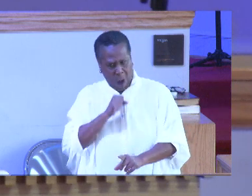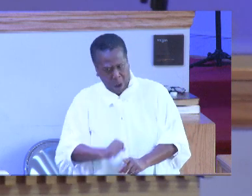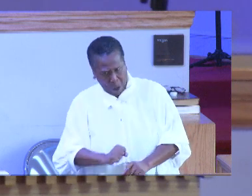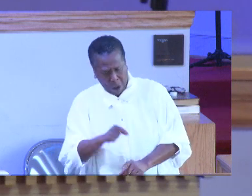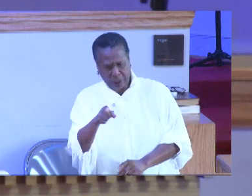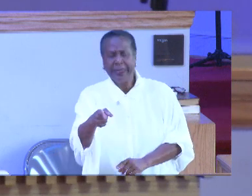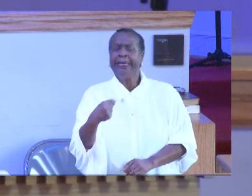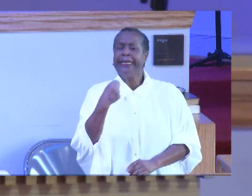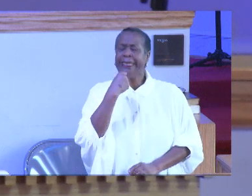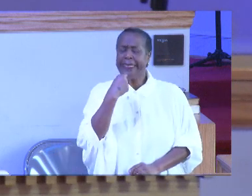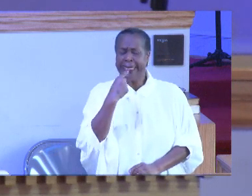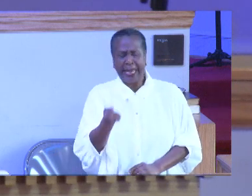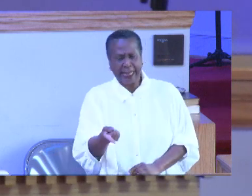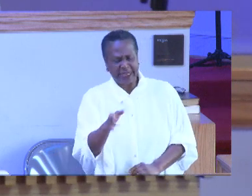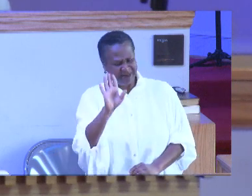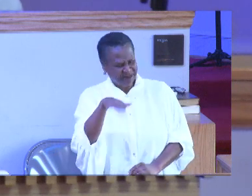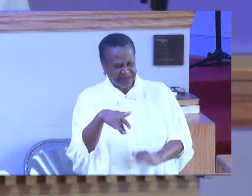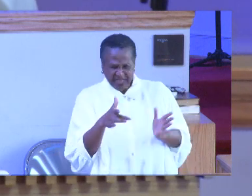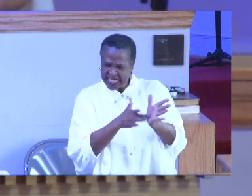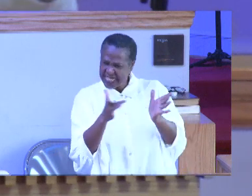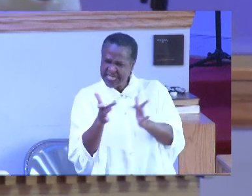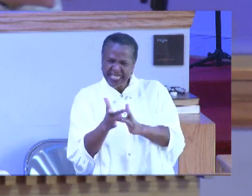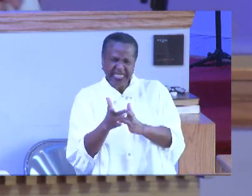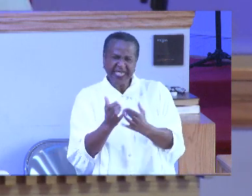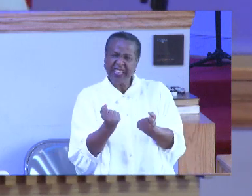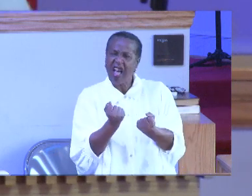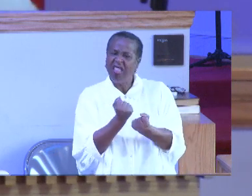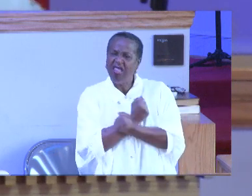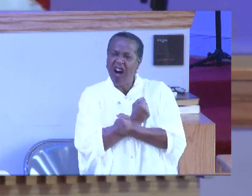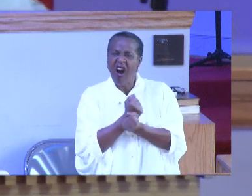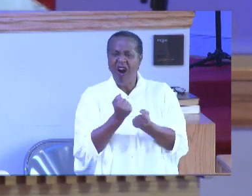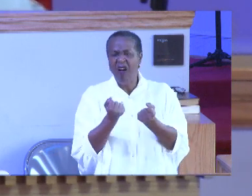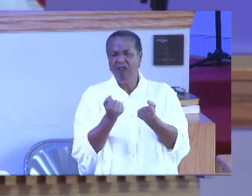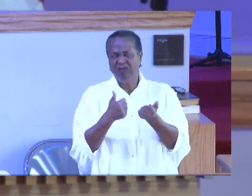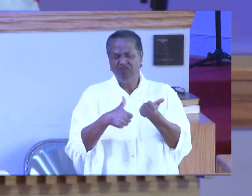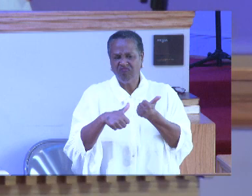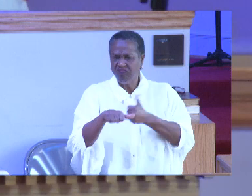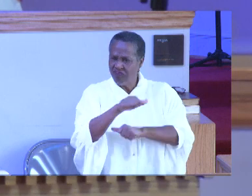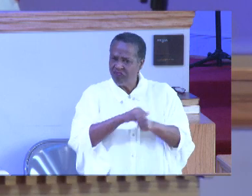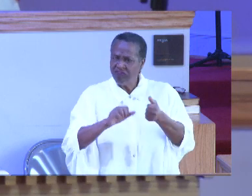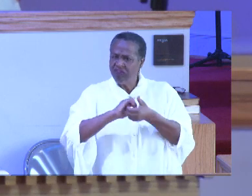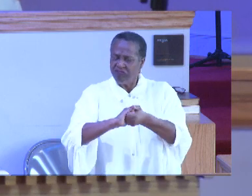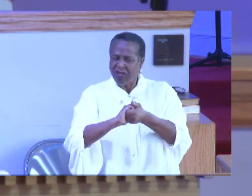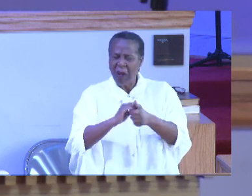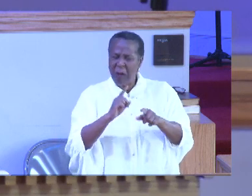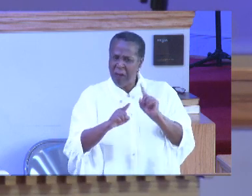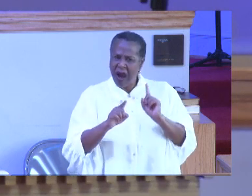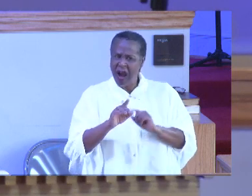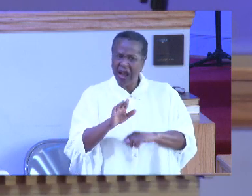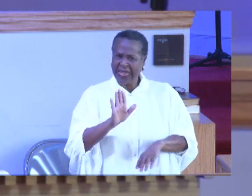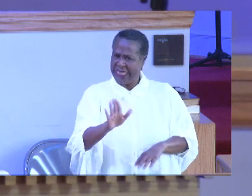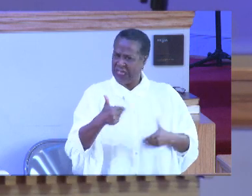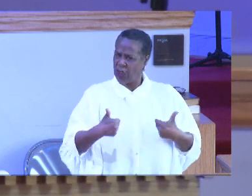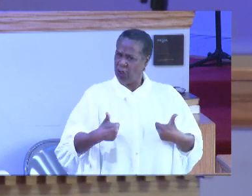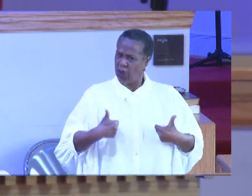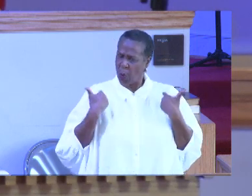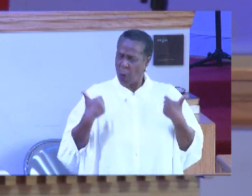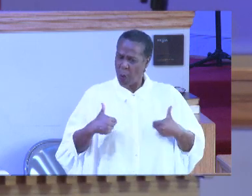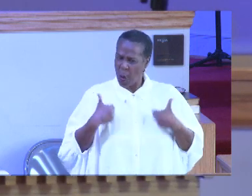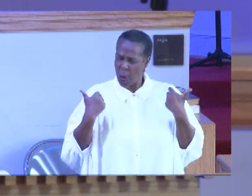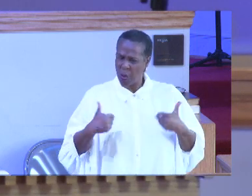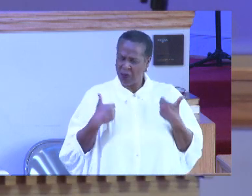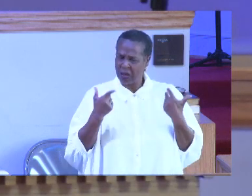and the disciple that Jesus loves companions him for part of the journey, but his youthful